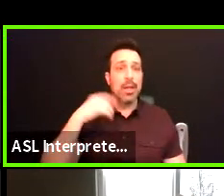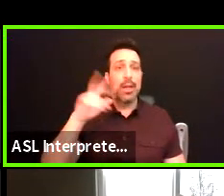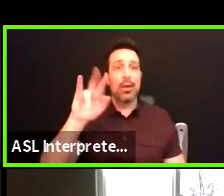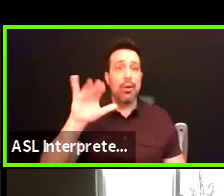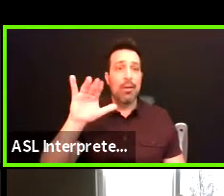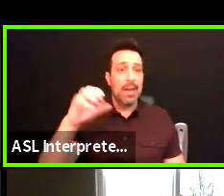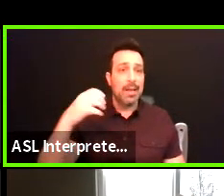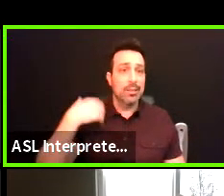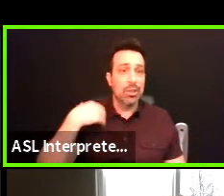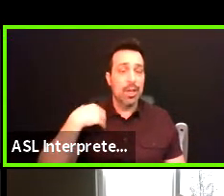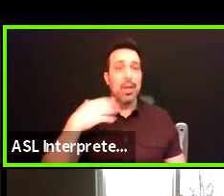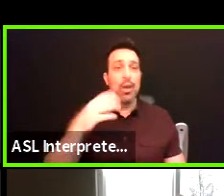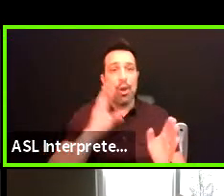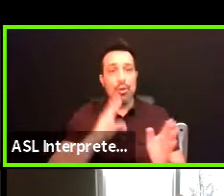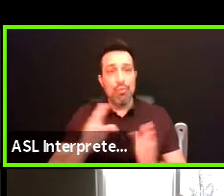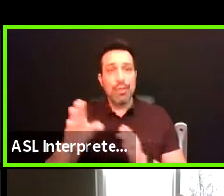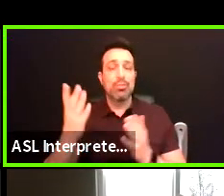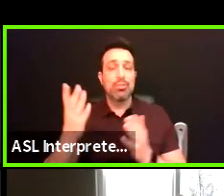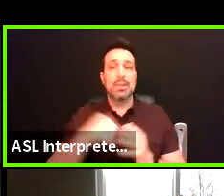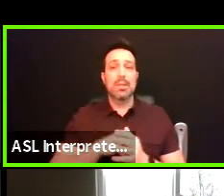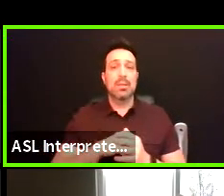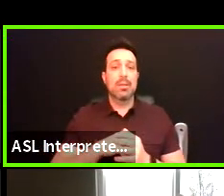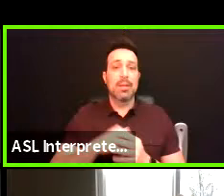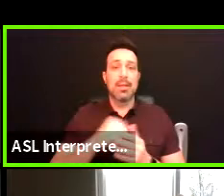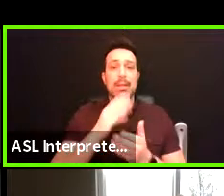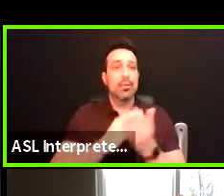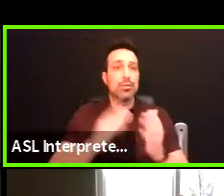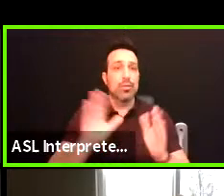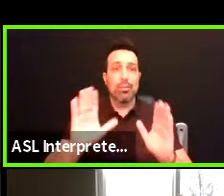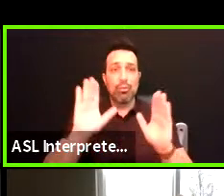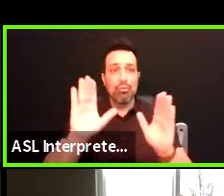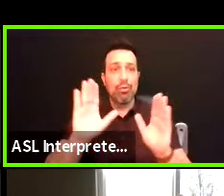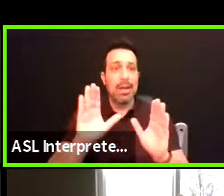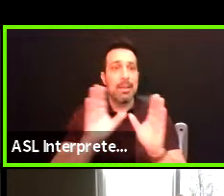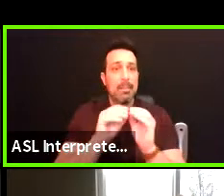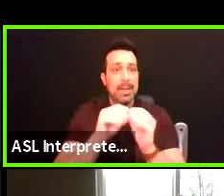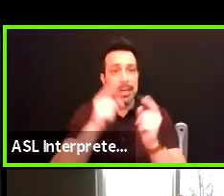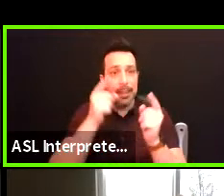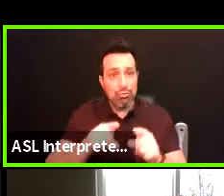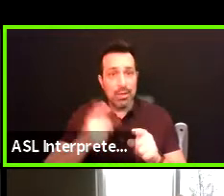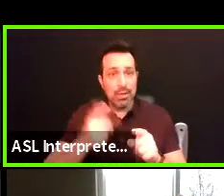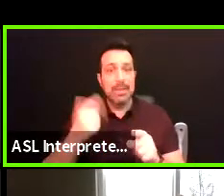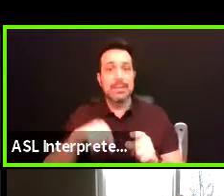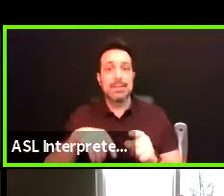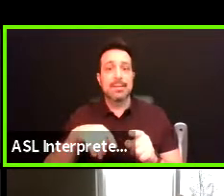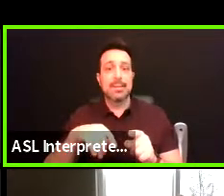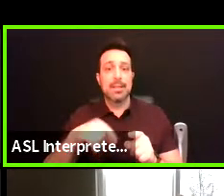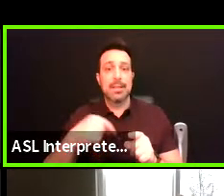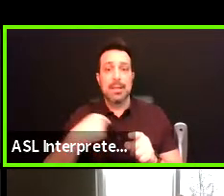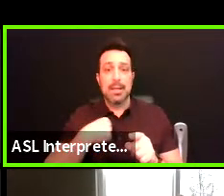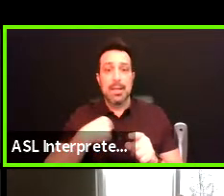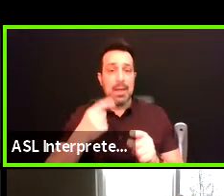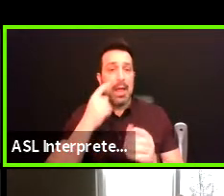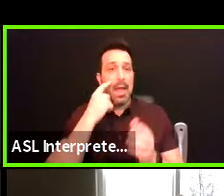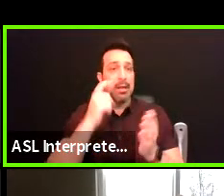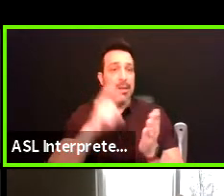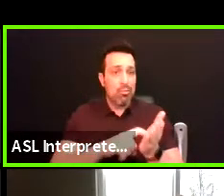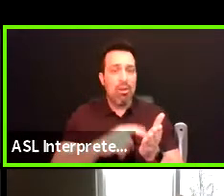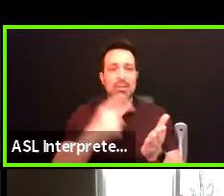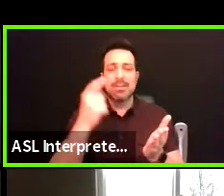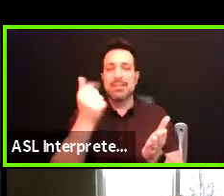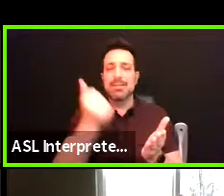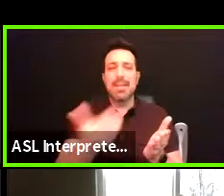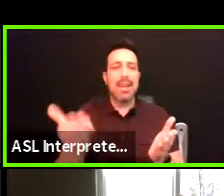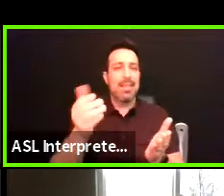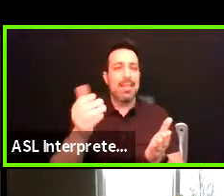chair, you know, arrangement, or here are some great meeting agreements that that I came across, you know, something, anything